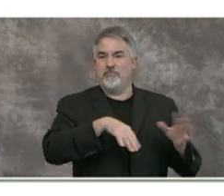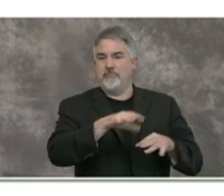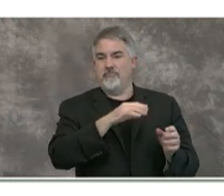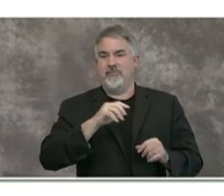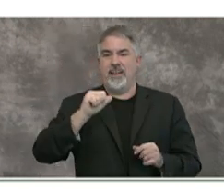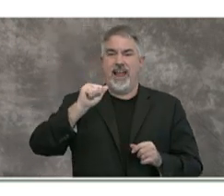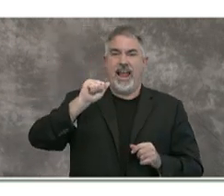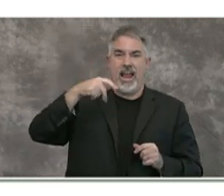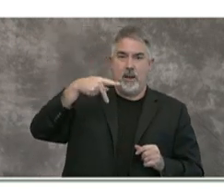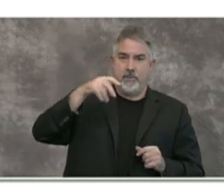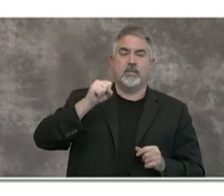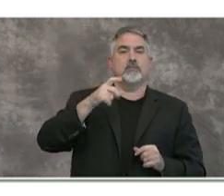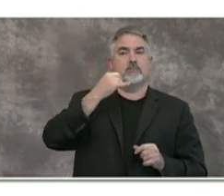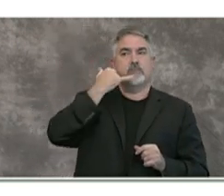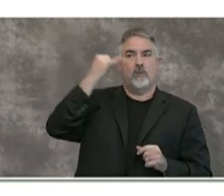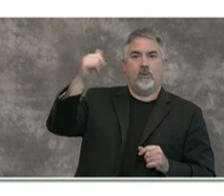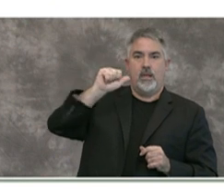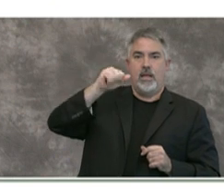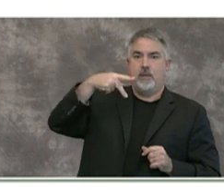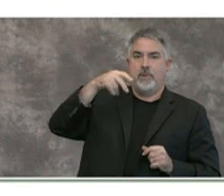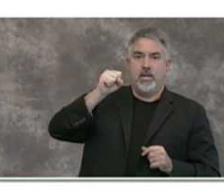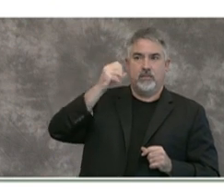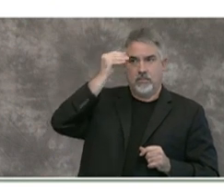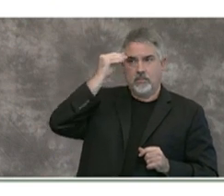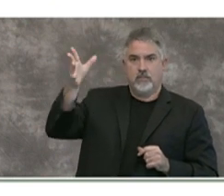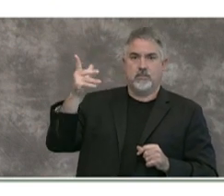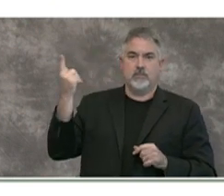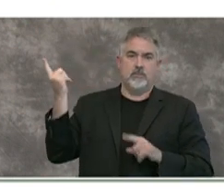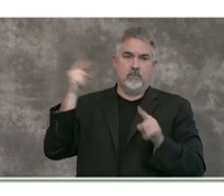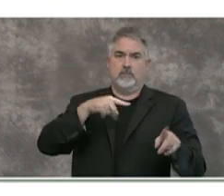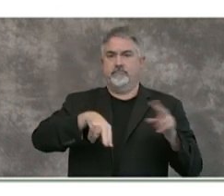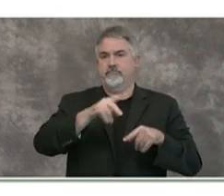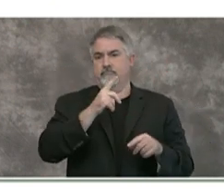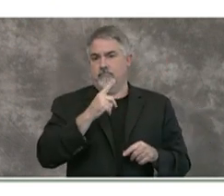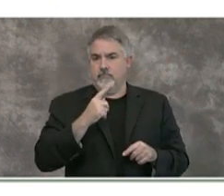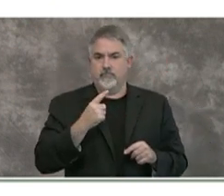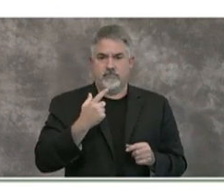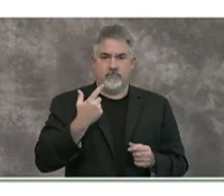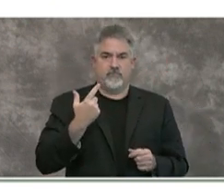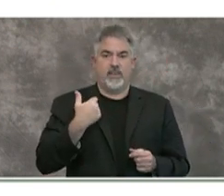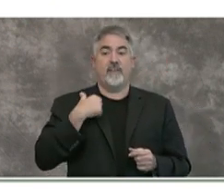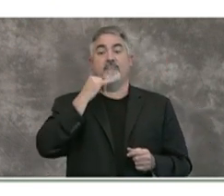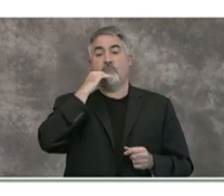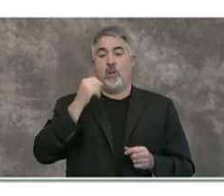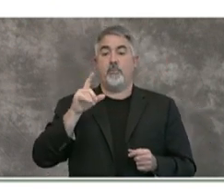1-800-339-4661, 24 hours a day, 7 days a week. Again, that number is